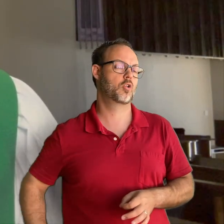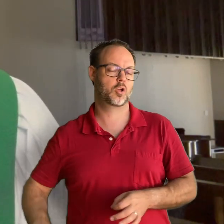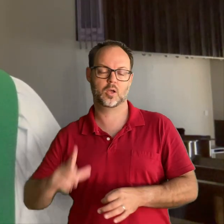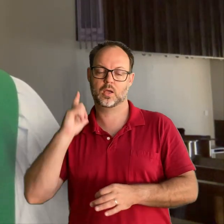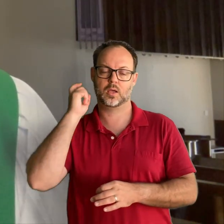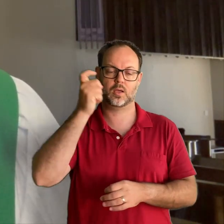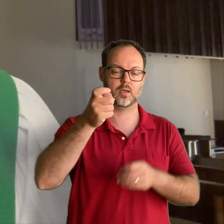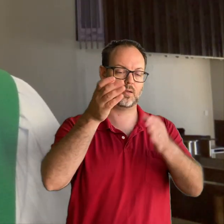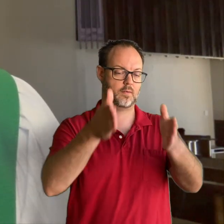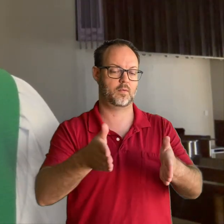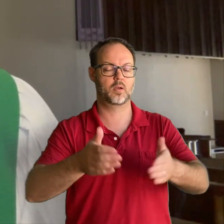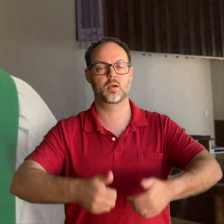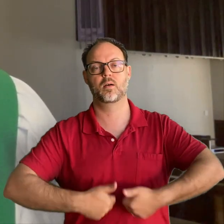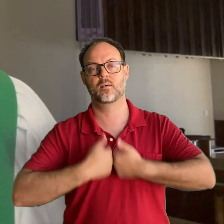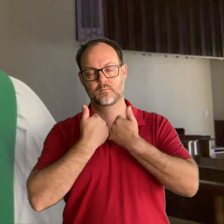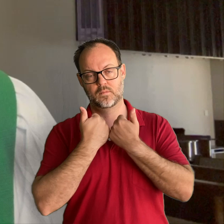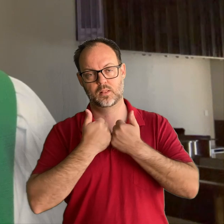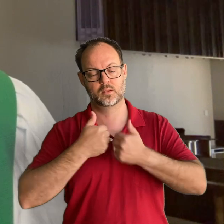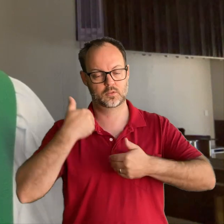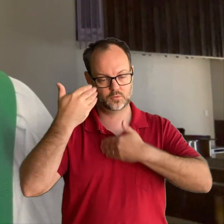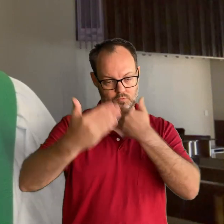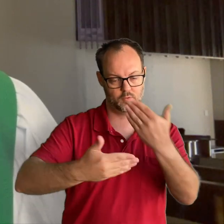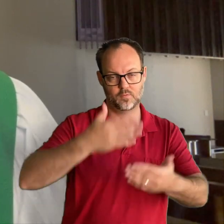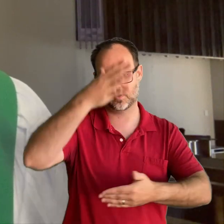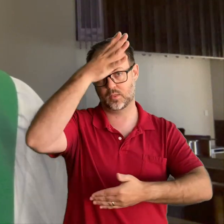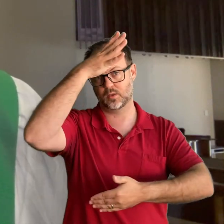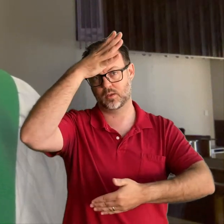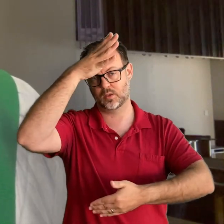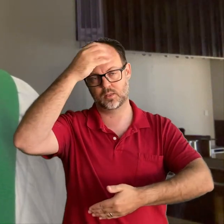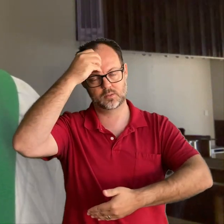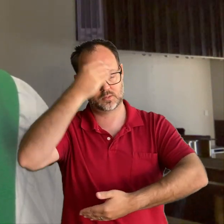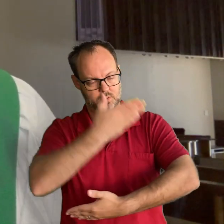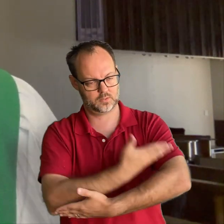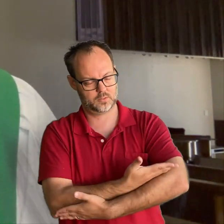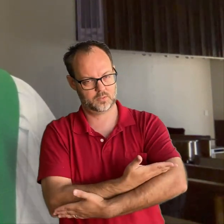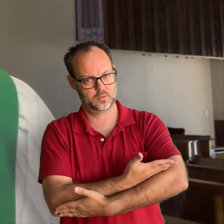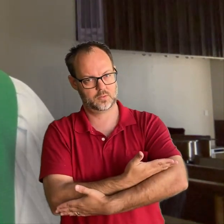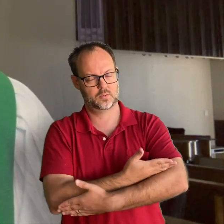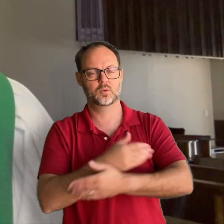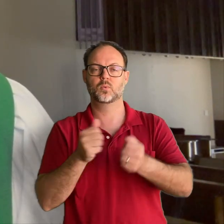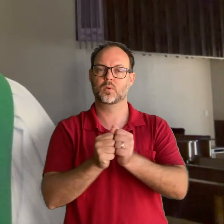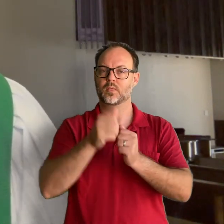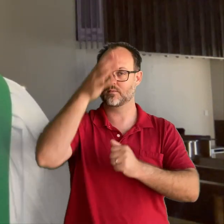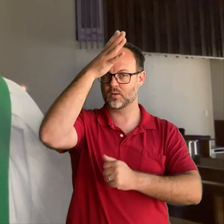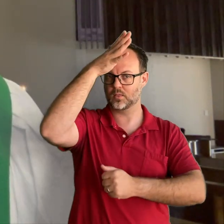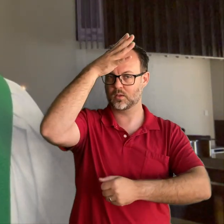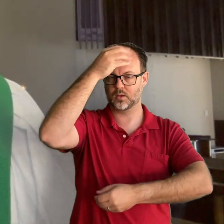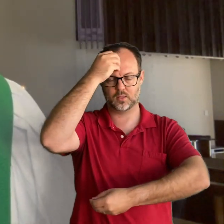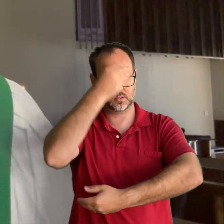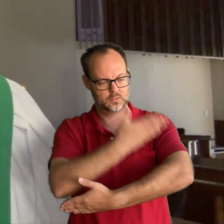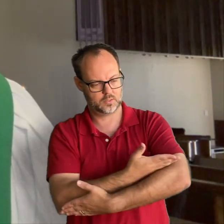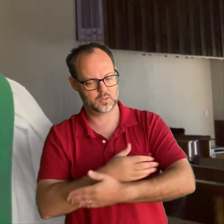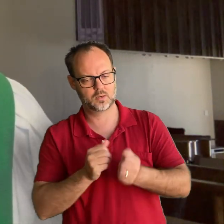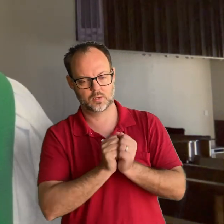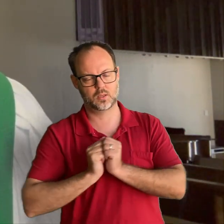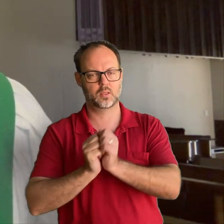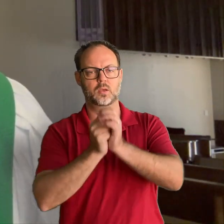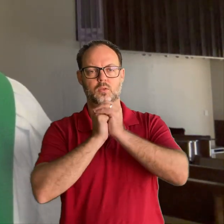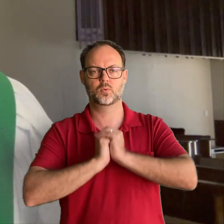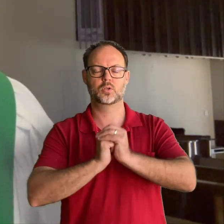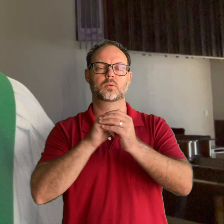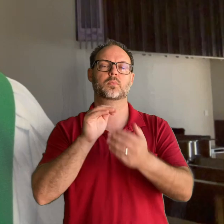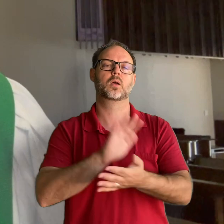Lord and giver of life, who proceeds from the Father and the Son, who with the Father and the